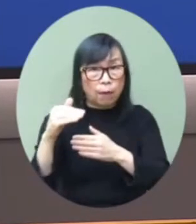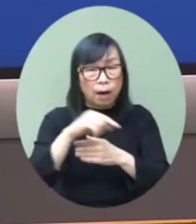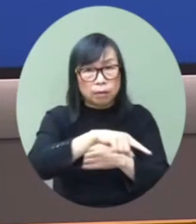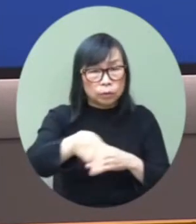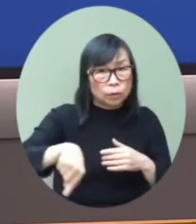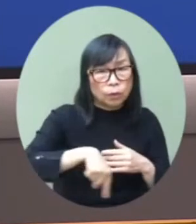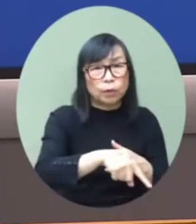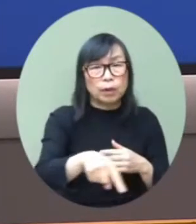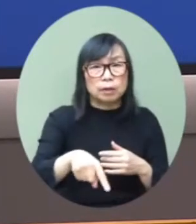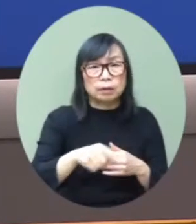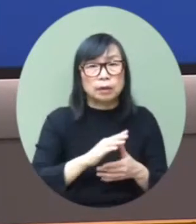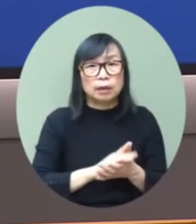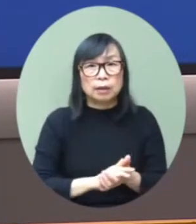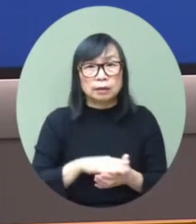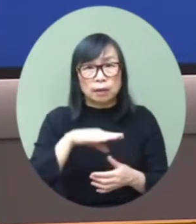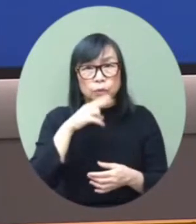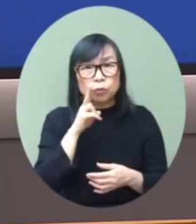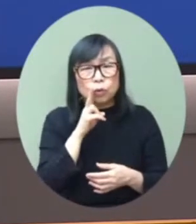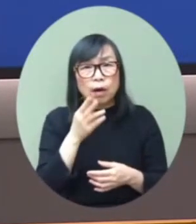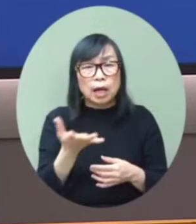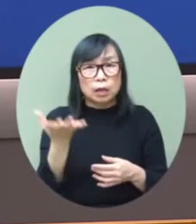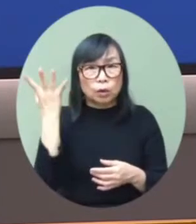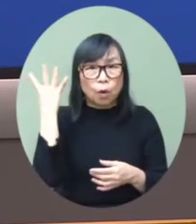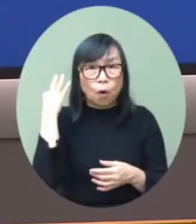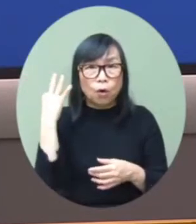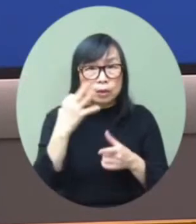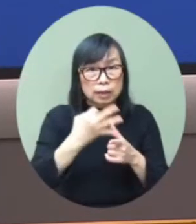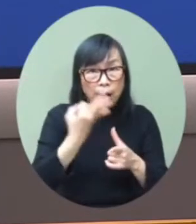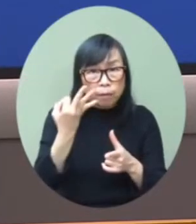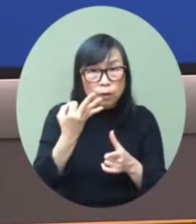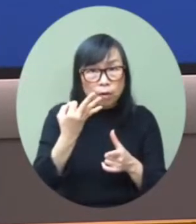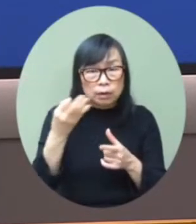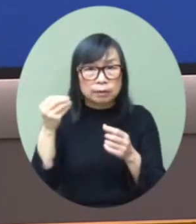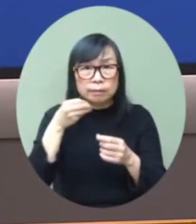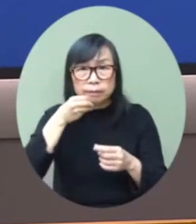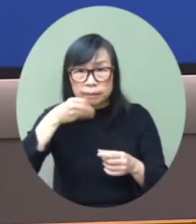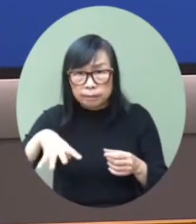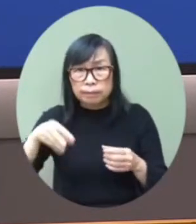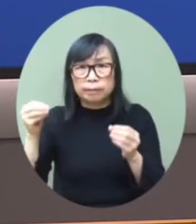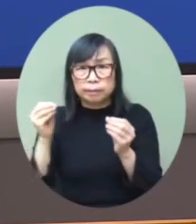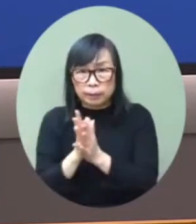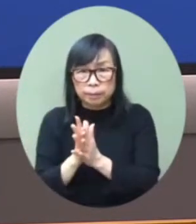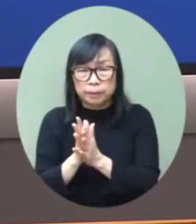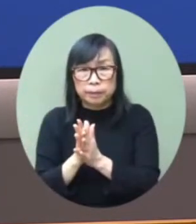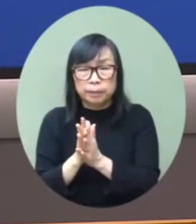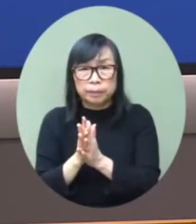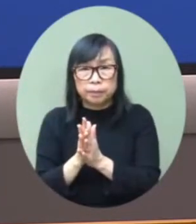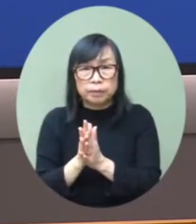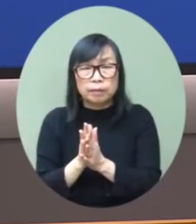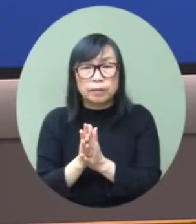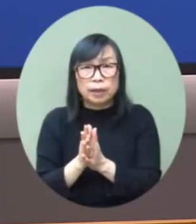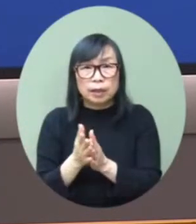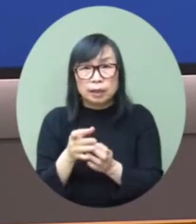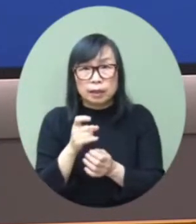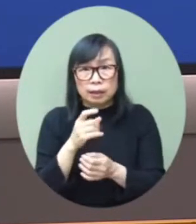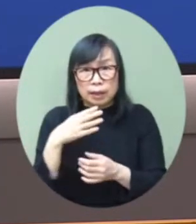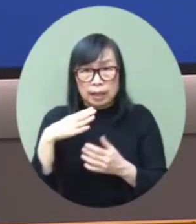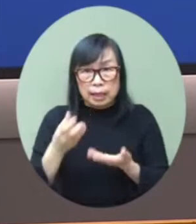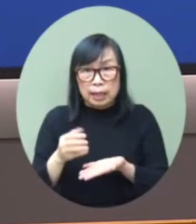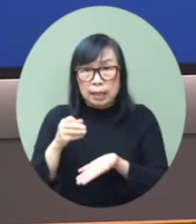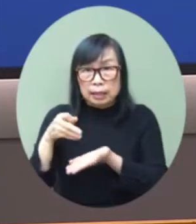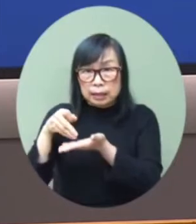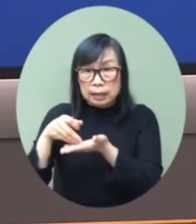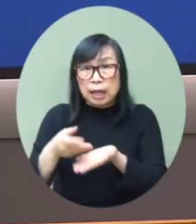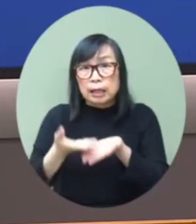RTD, that is, if the resident is within the localized area, however, but if they